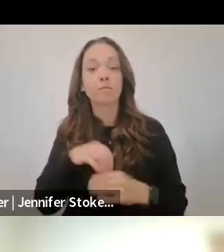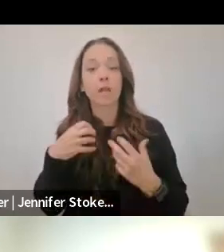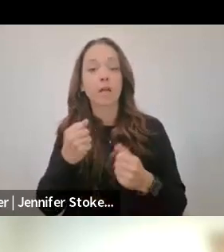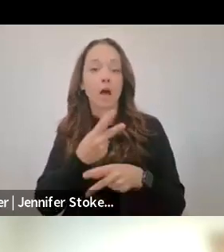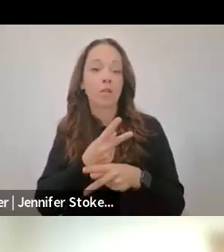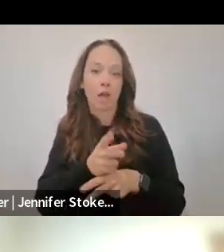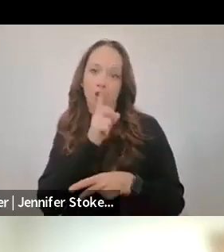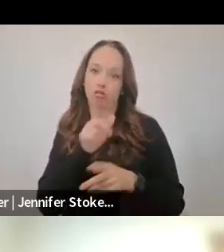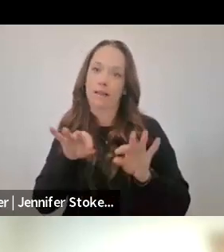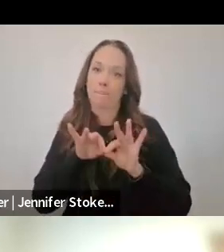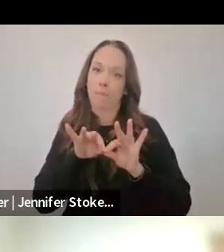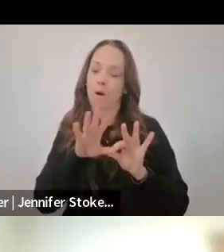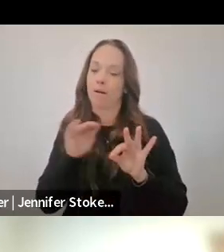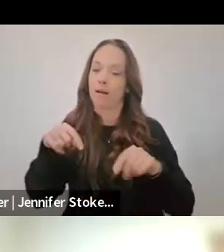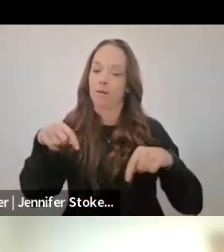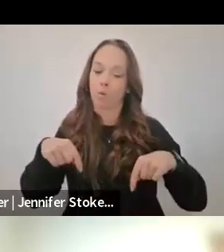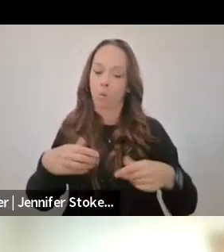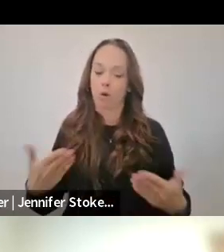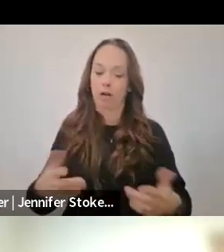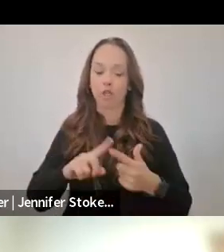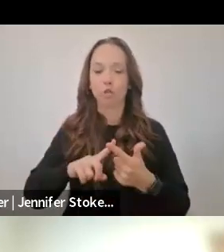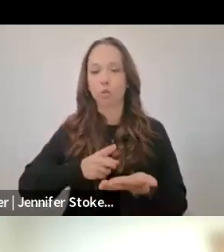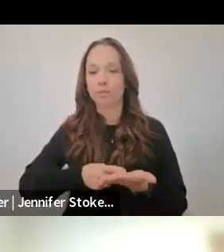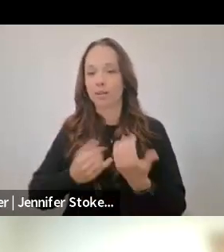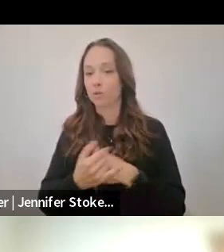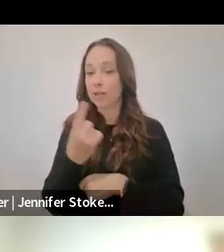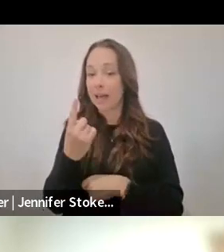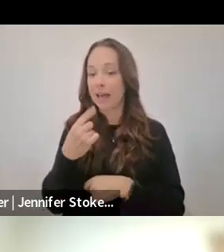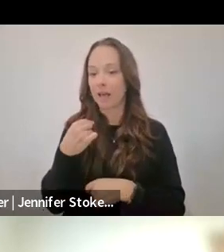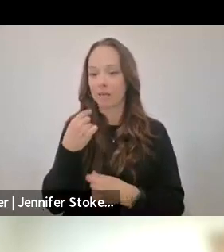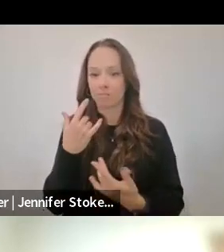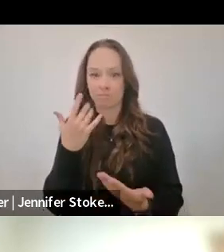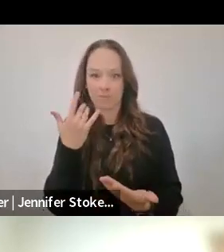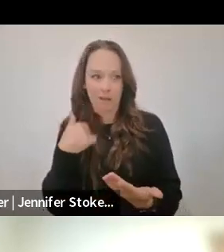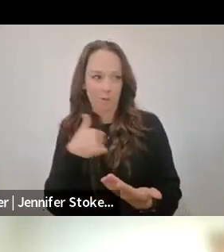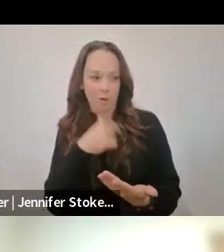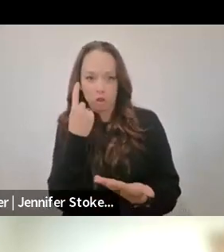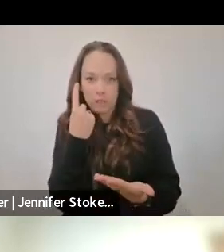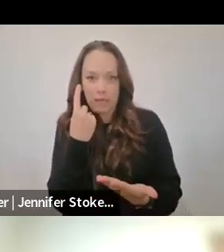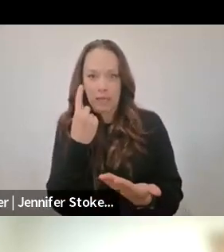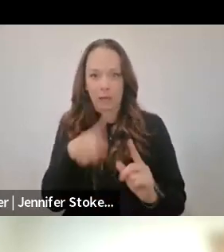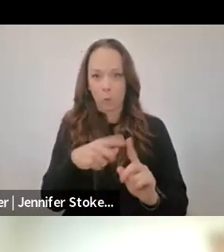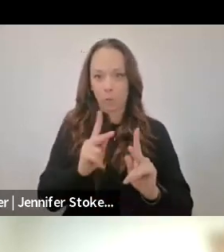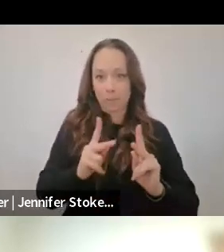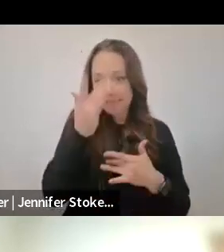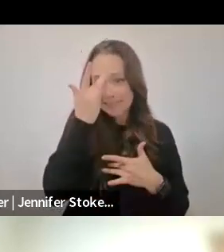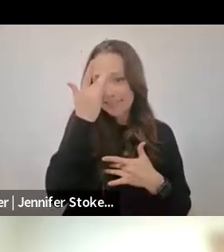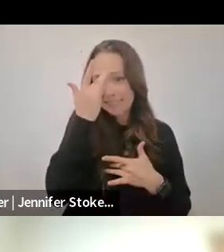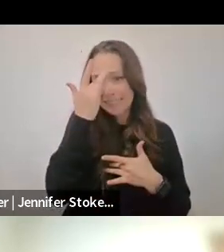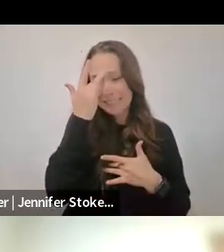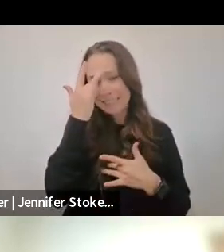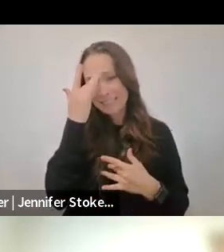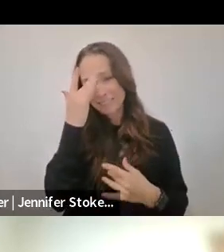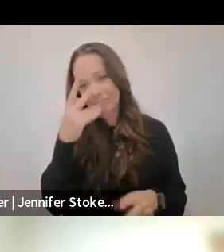important. And we're here to talk about that today because we understand when people are sick or when people are in pain, or they're out of